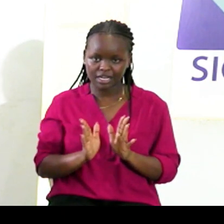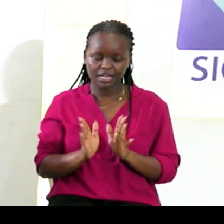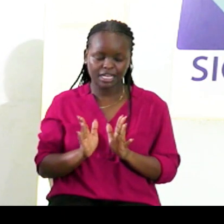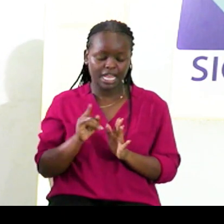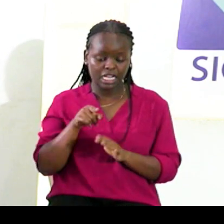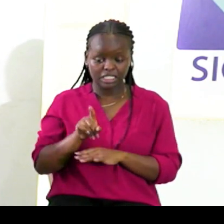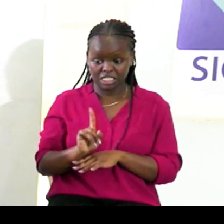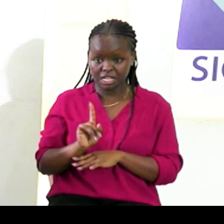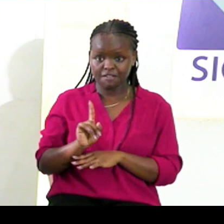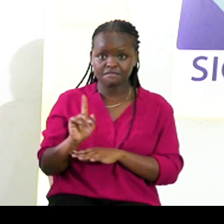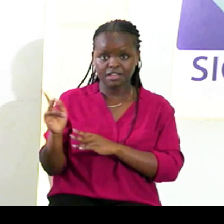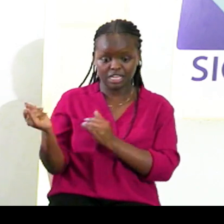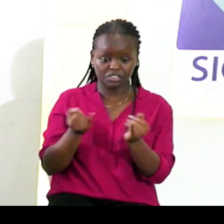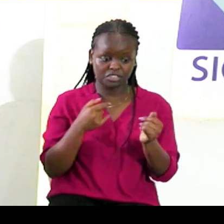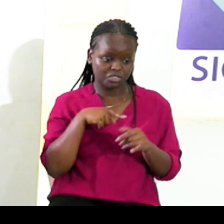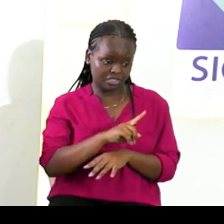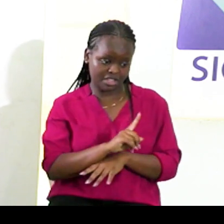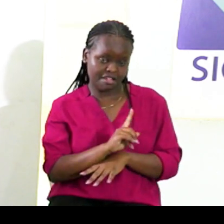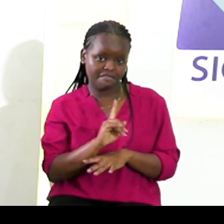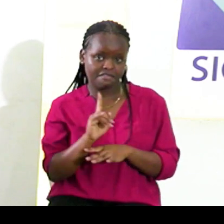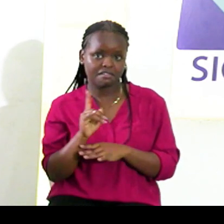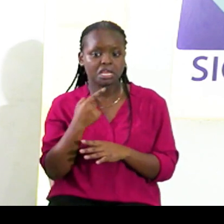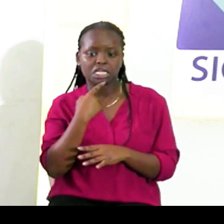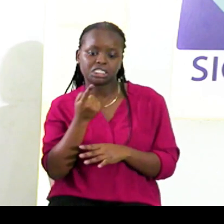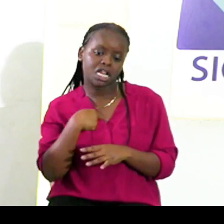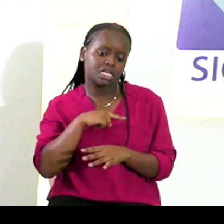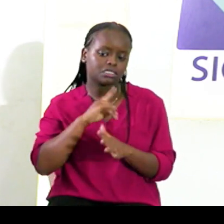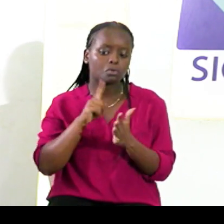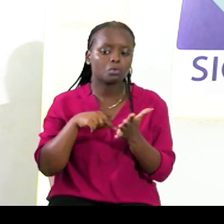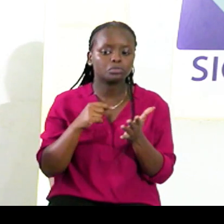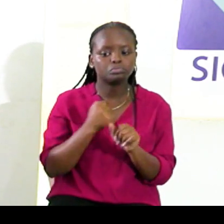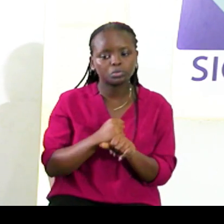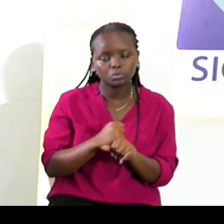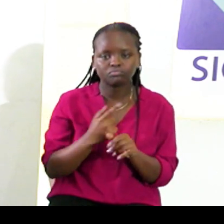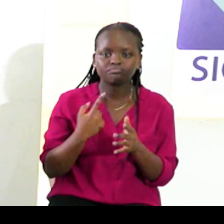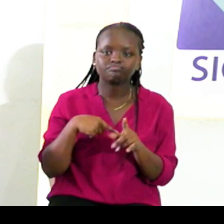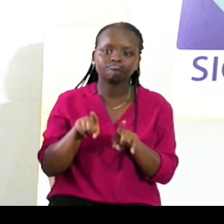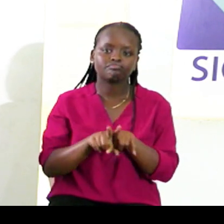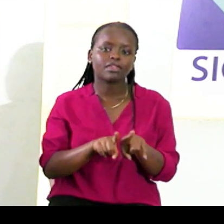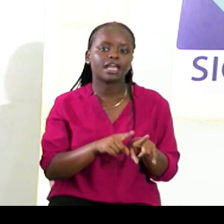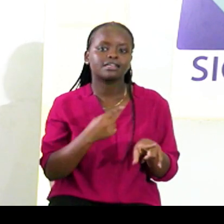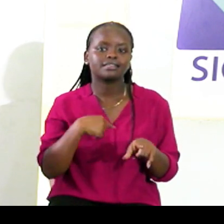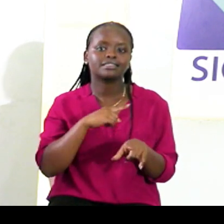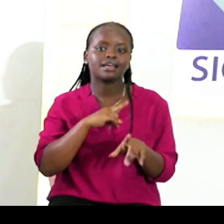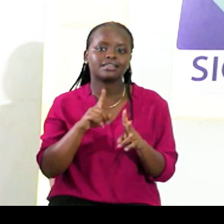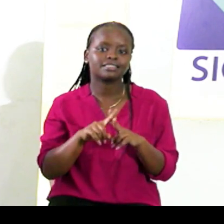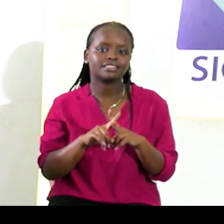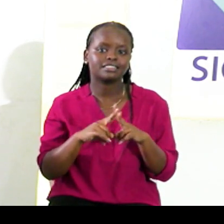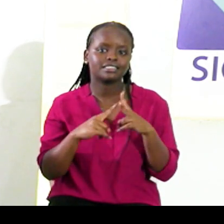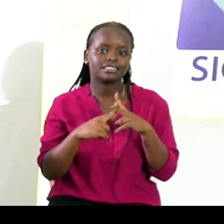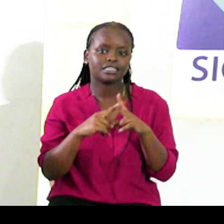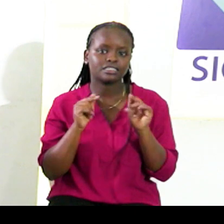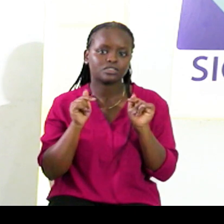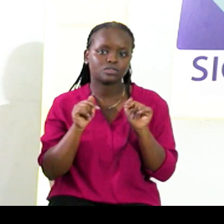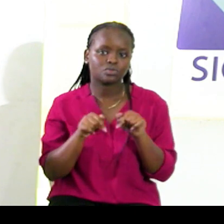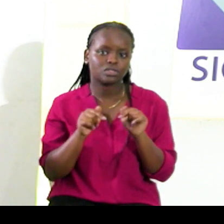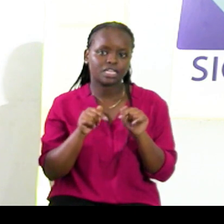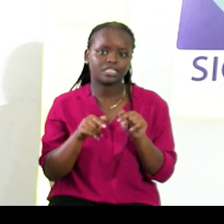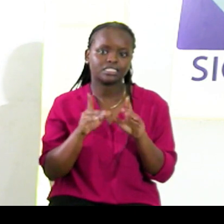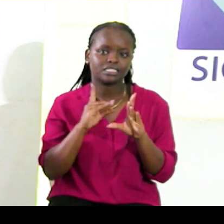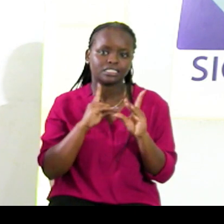herself, tell us what she does as we begin uh, the today's